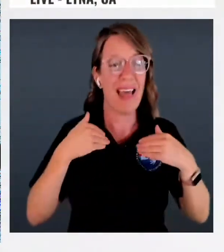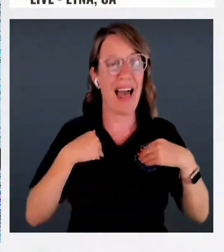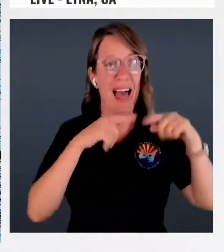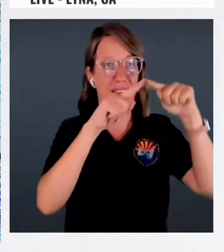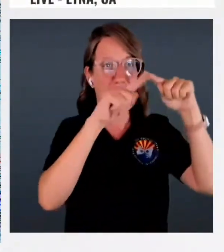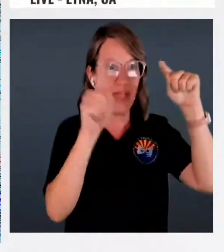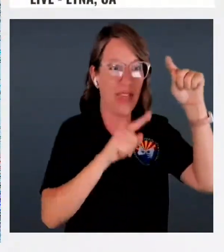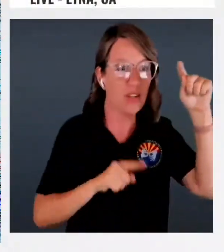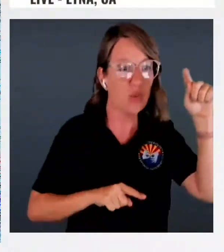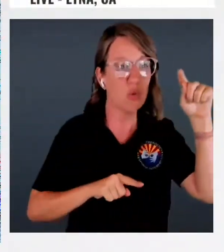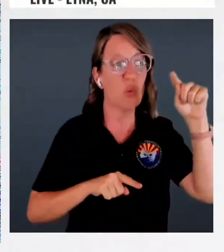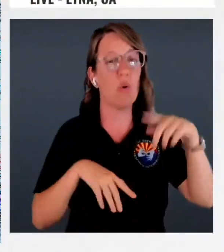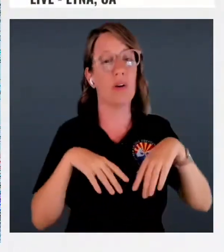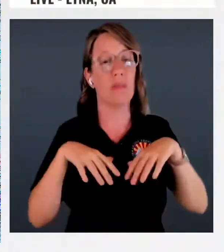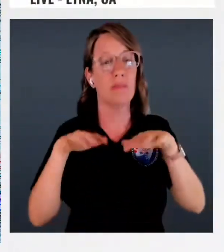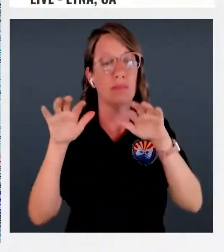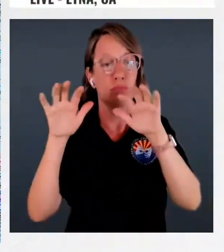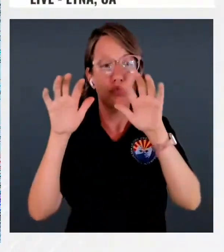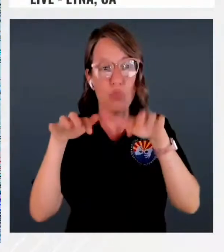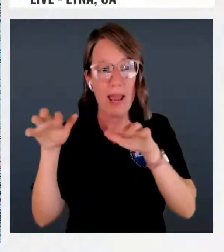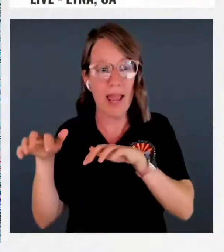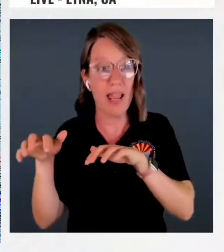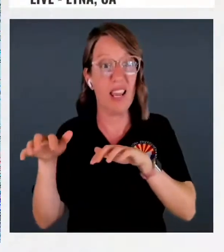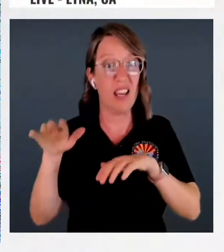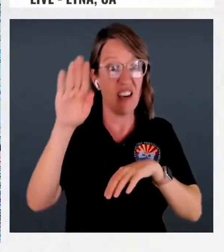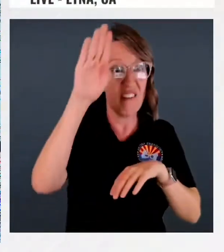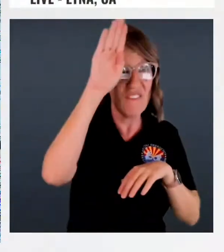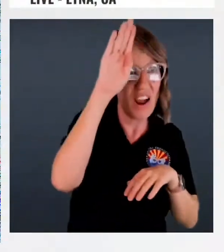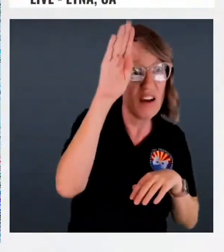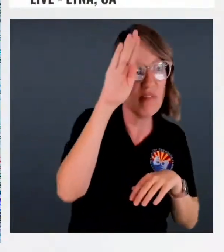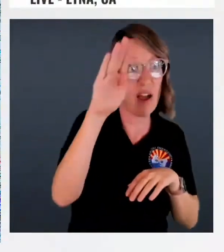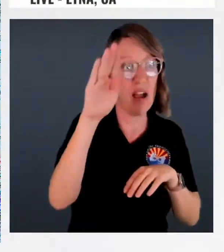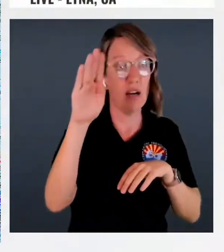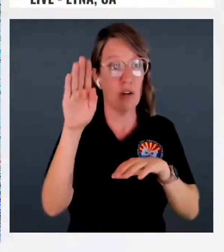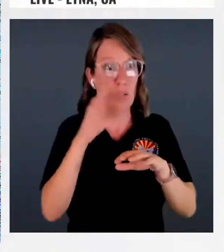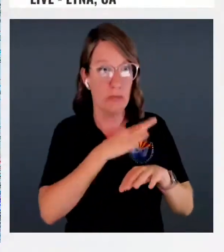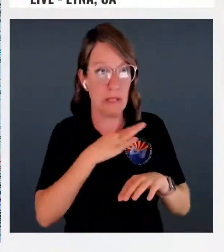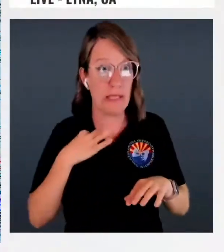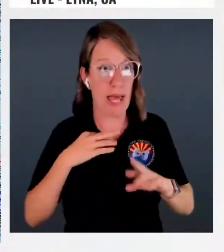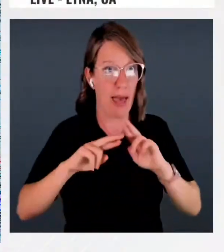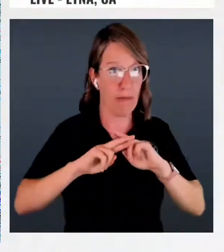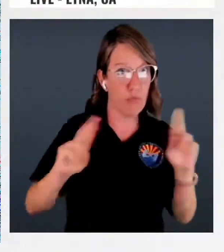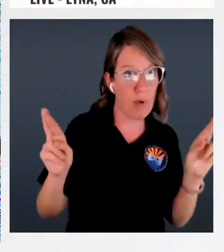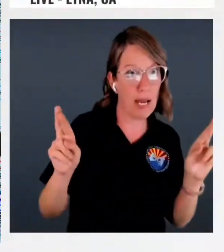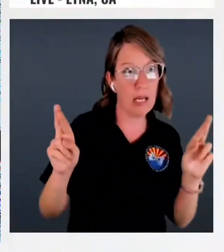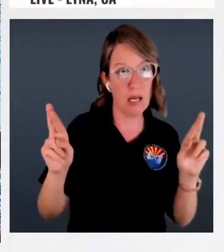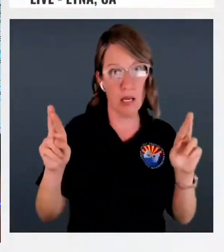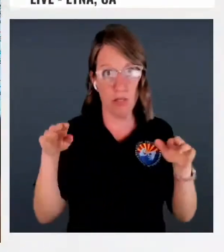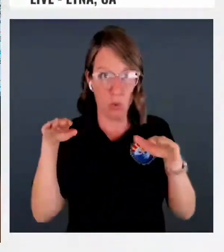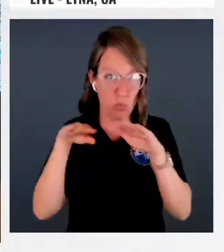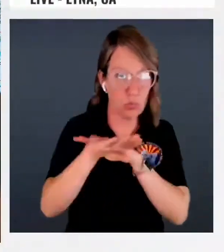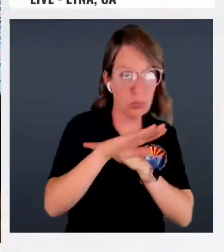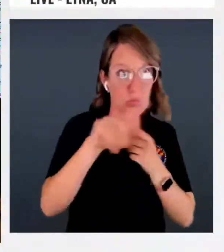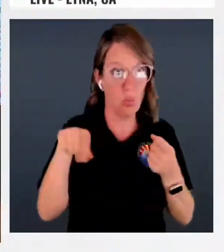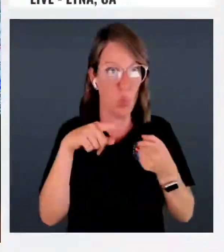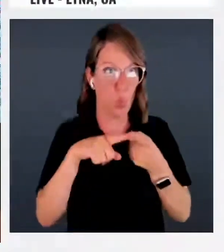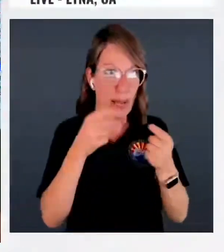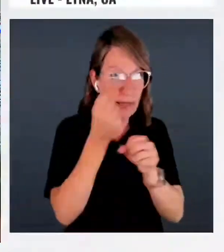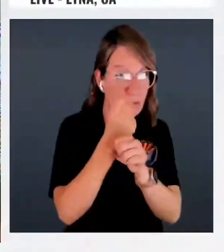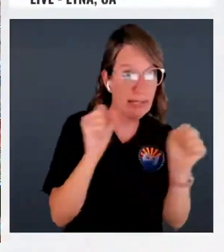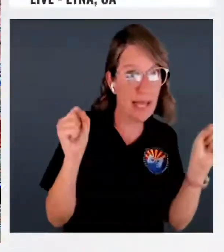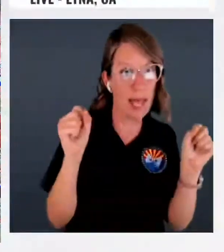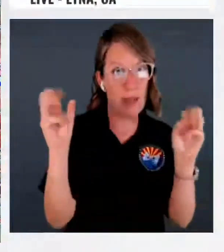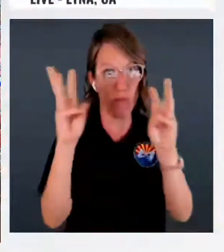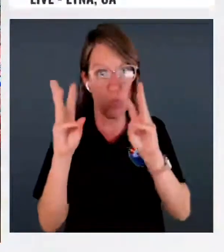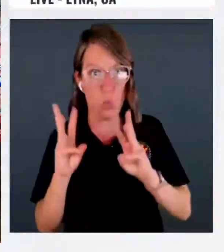our resources were poised and ready to engage as soon as they could safely do so. So we've got folks pretty much all around from the